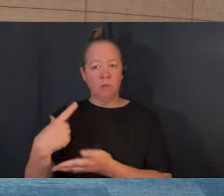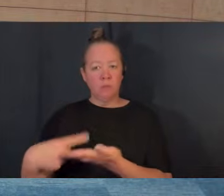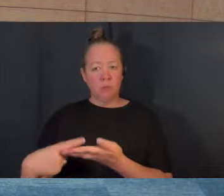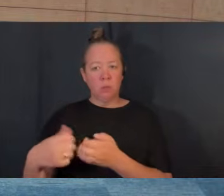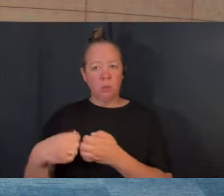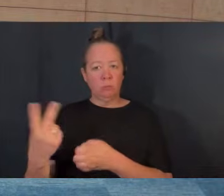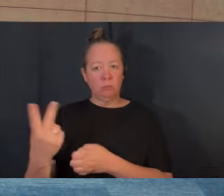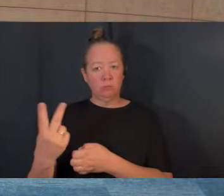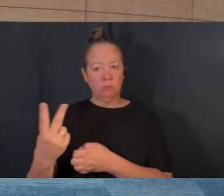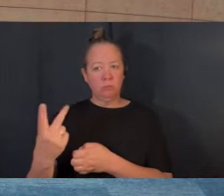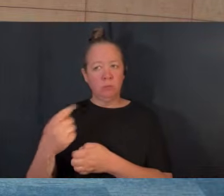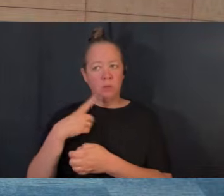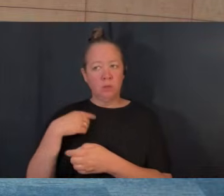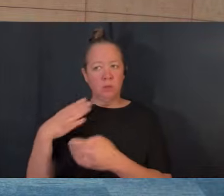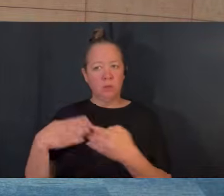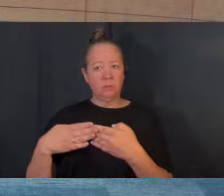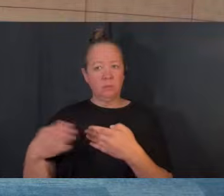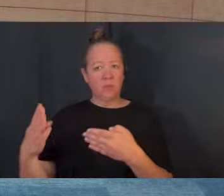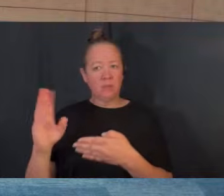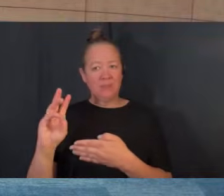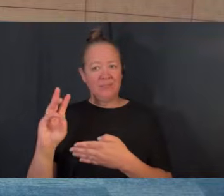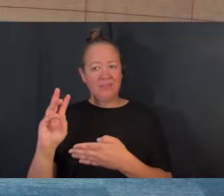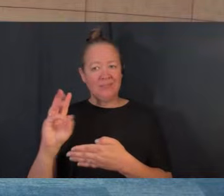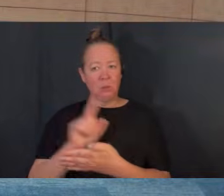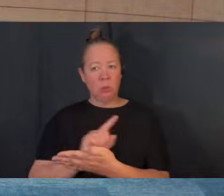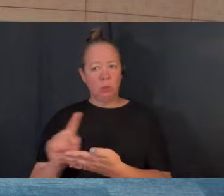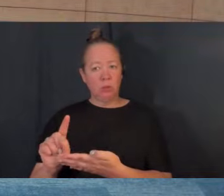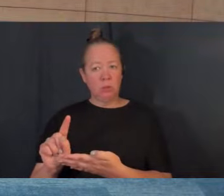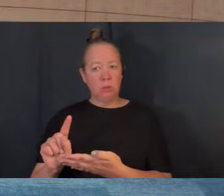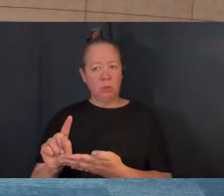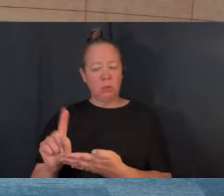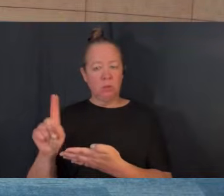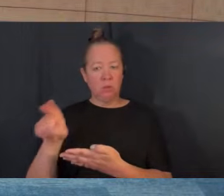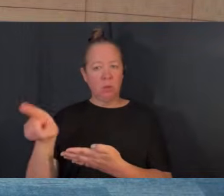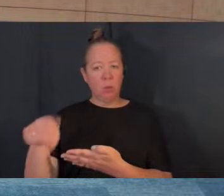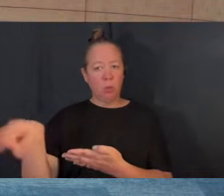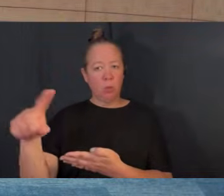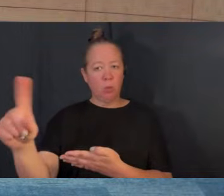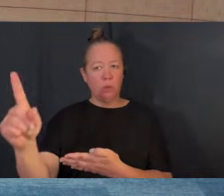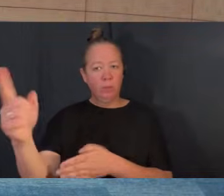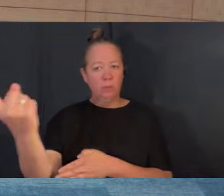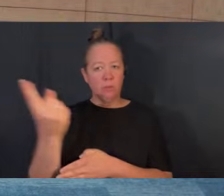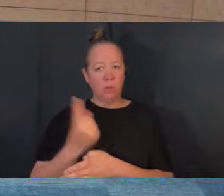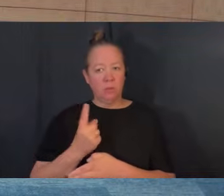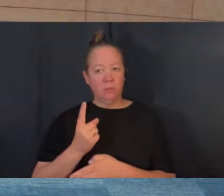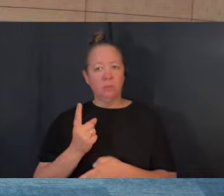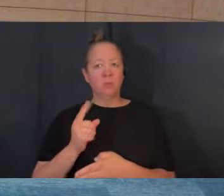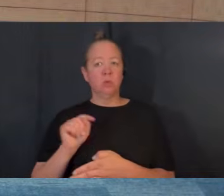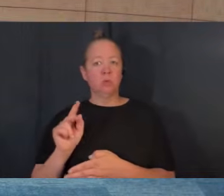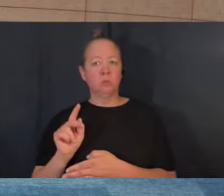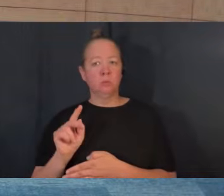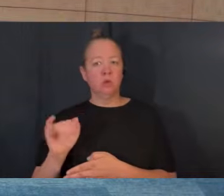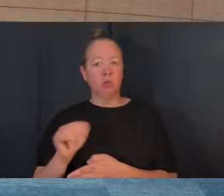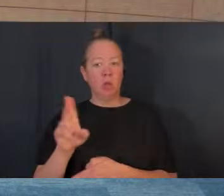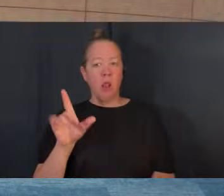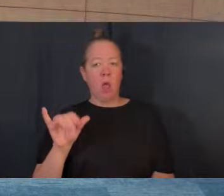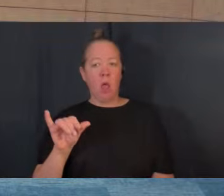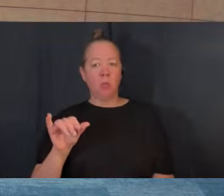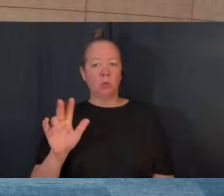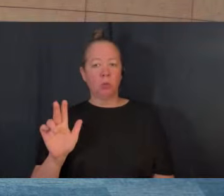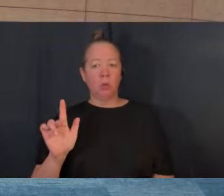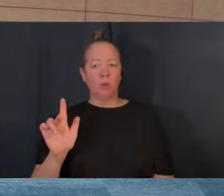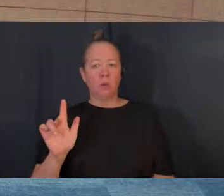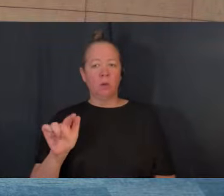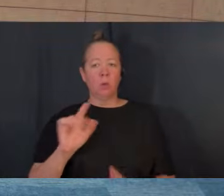next 6 weeks, and they will come to the July 23rd work session with some thoughts on